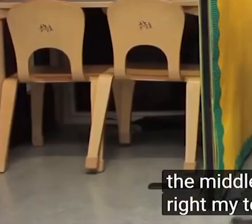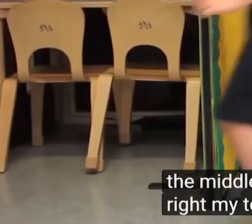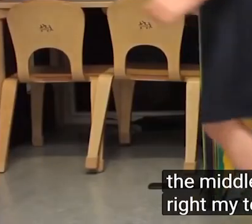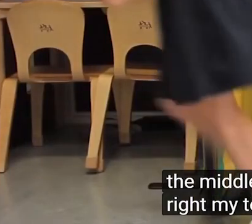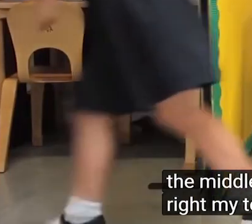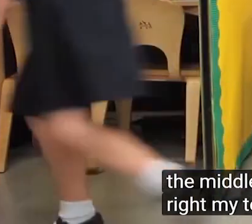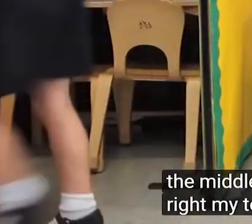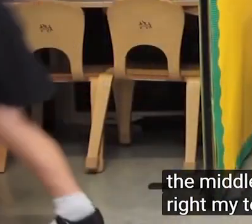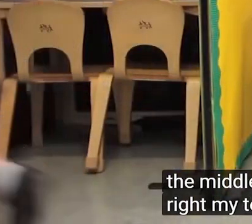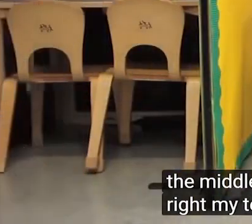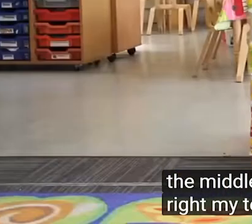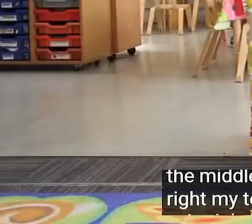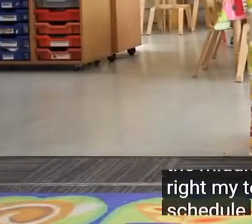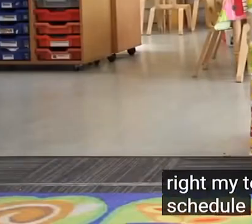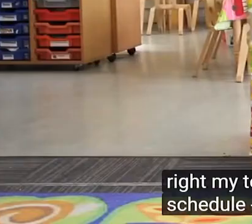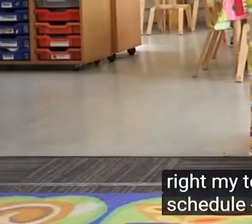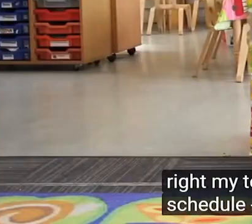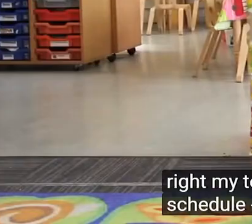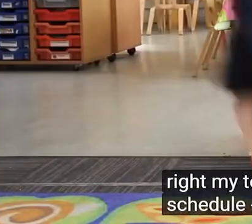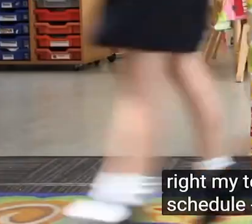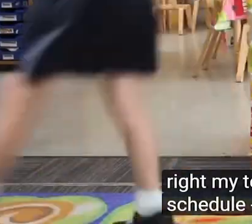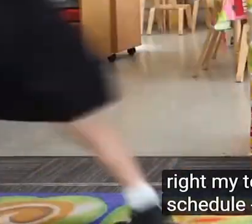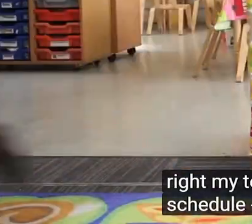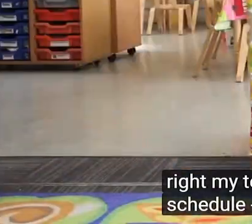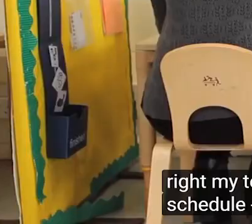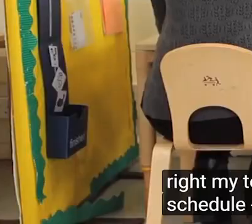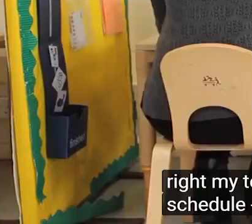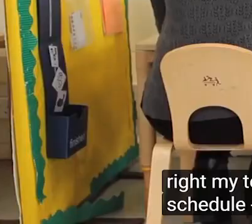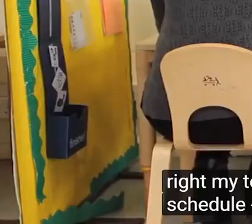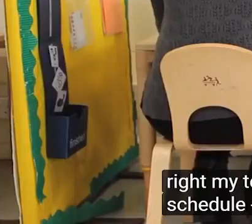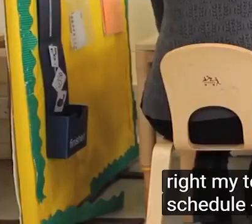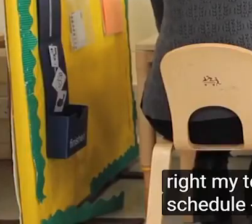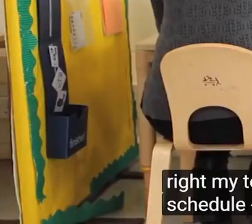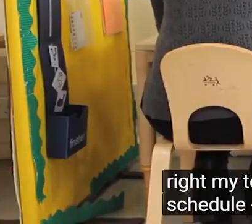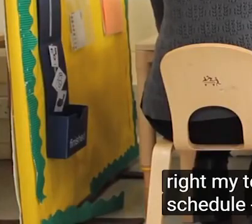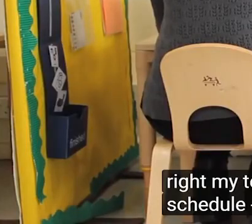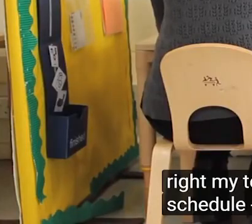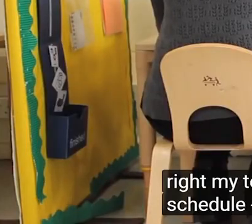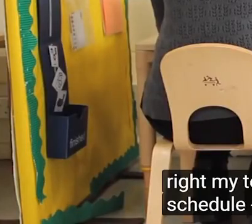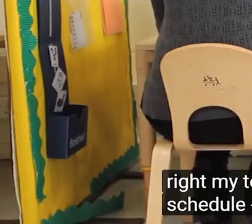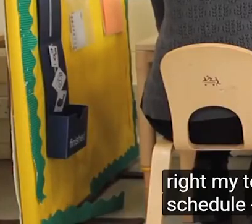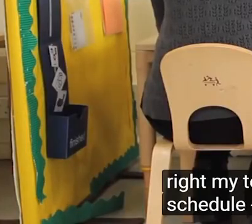My teachers help me with my work schedule too.